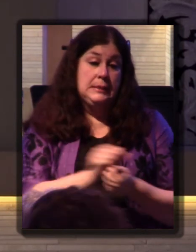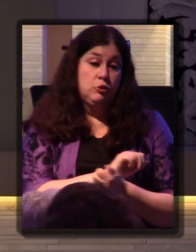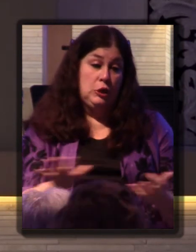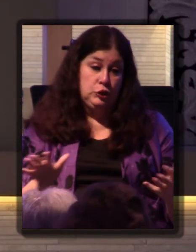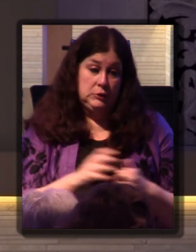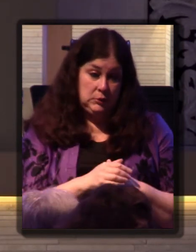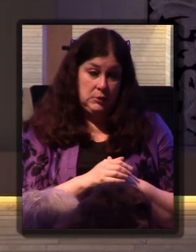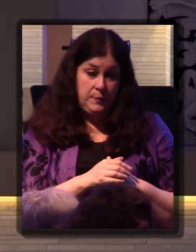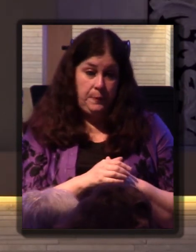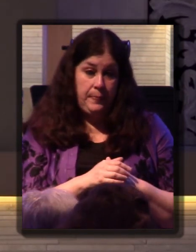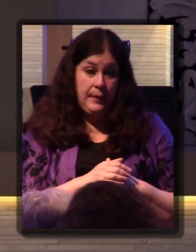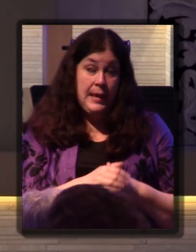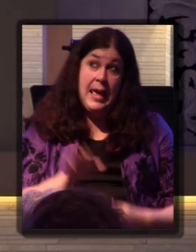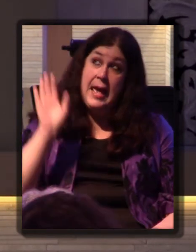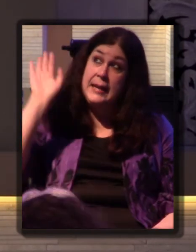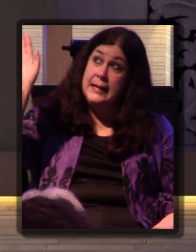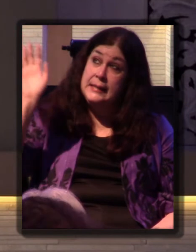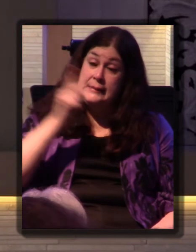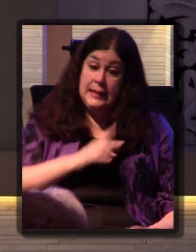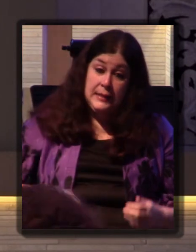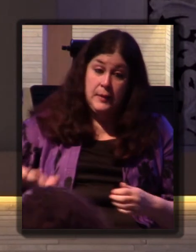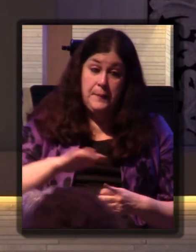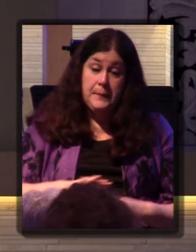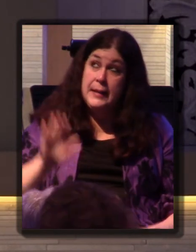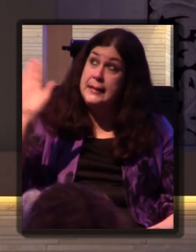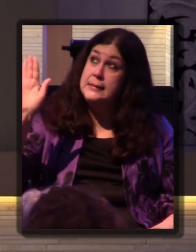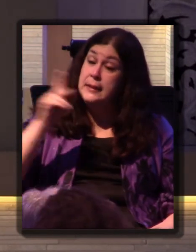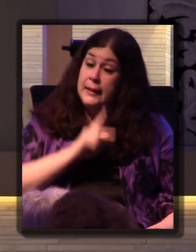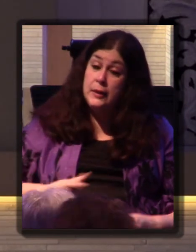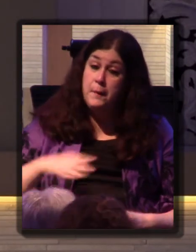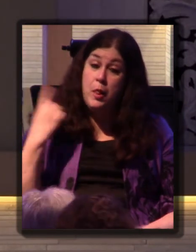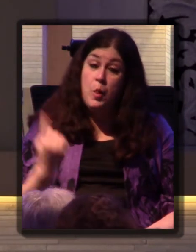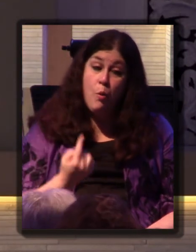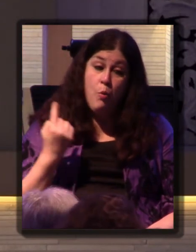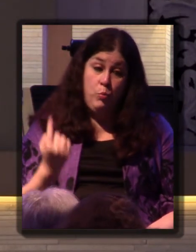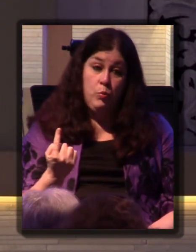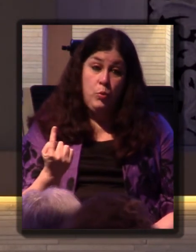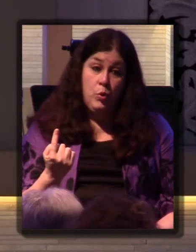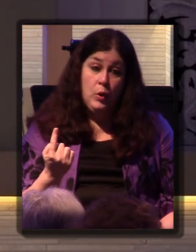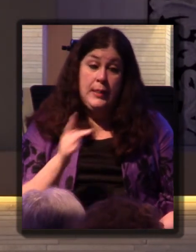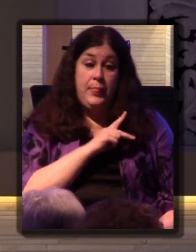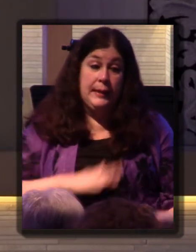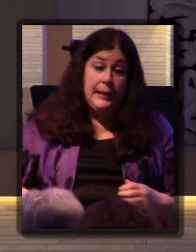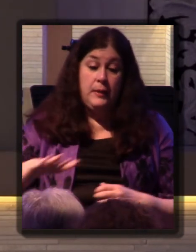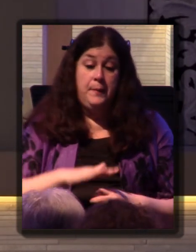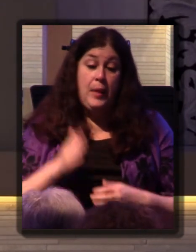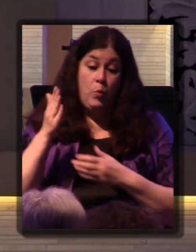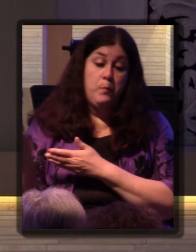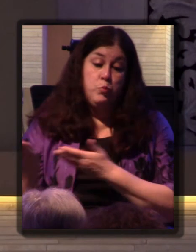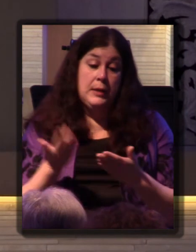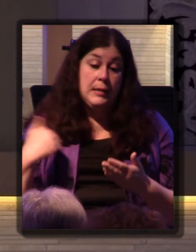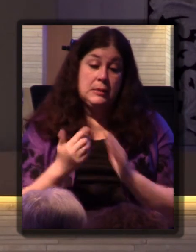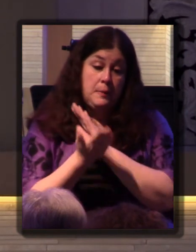our ultimate destruction. And his kingdom and his kingdom alone is